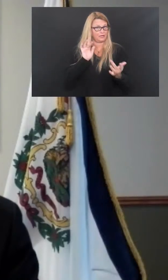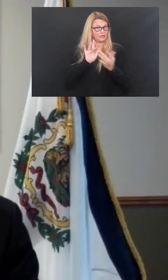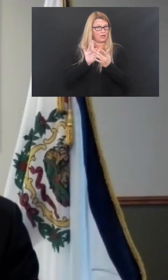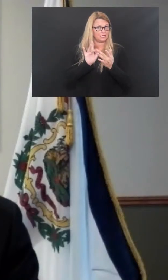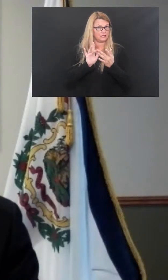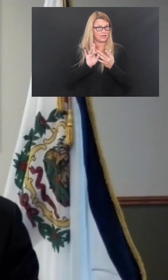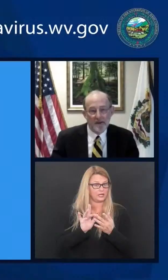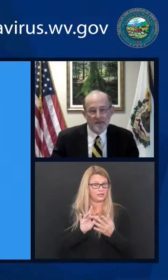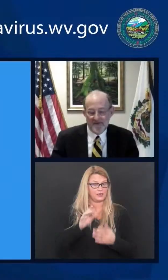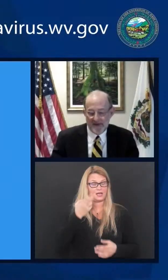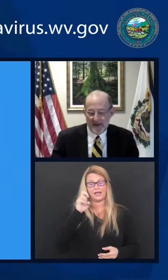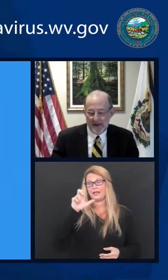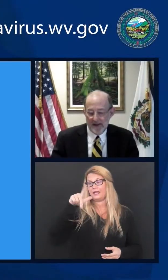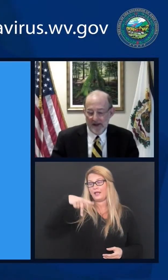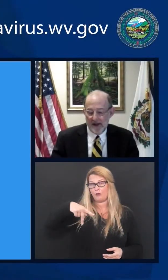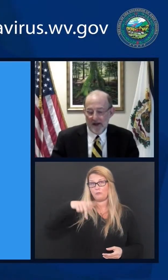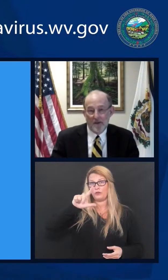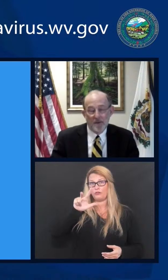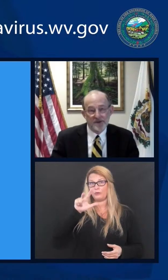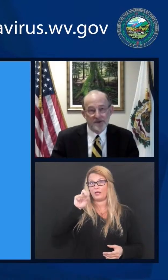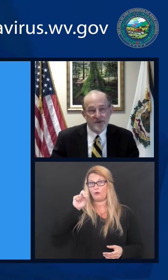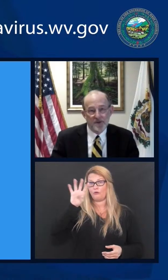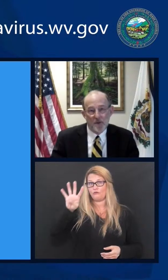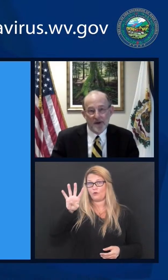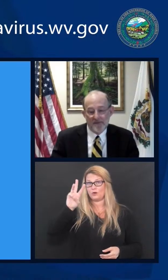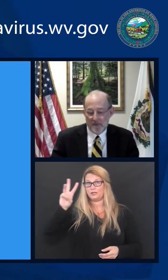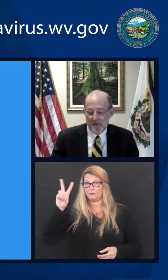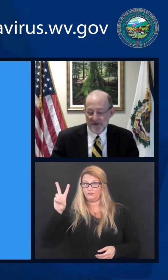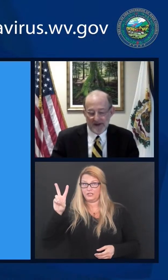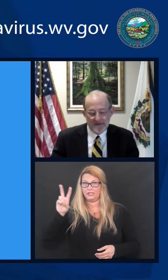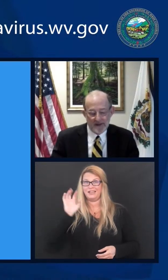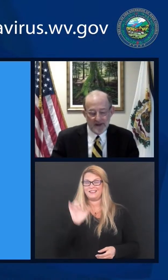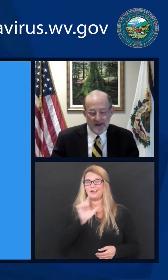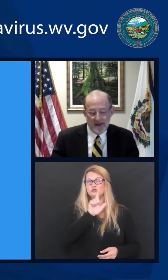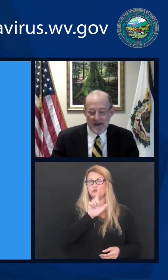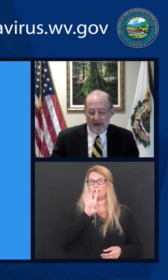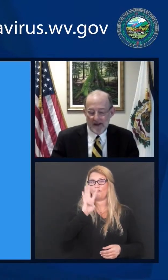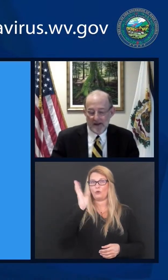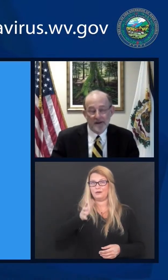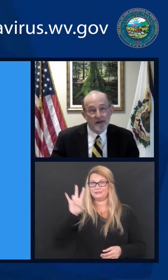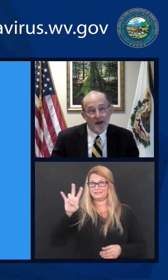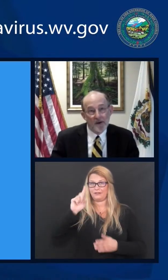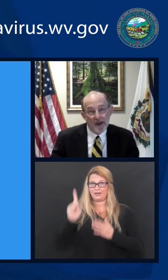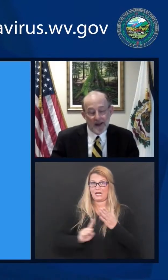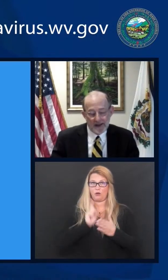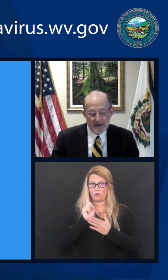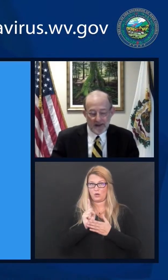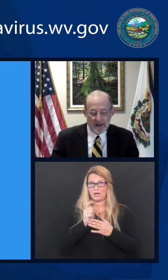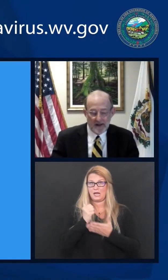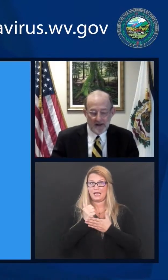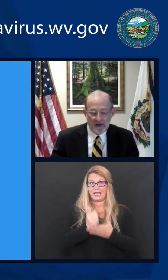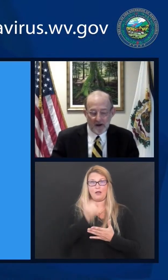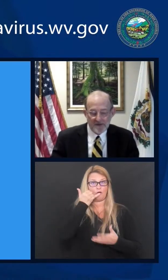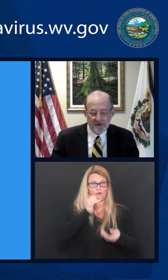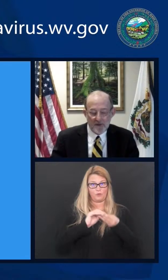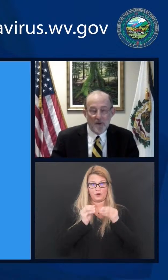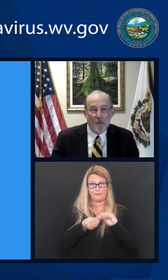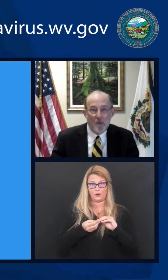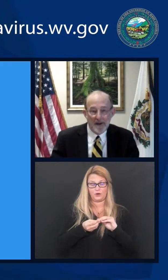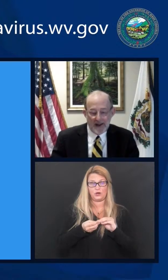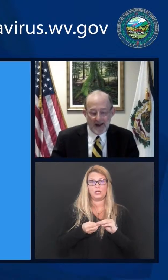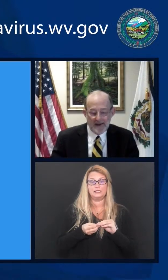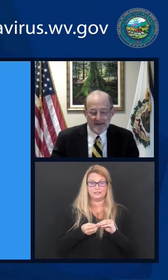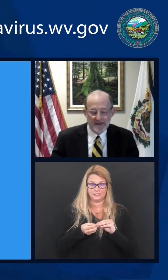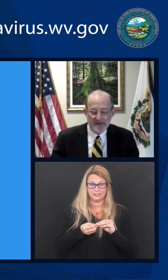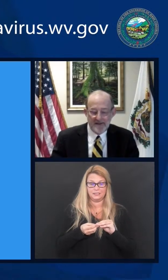Help 304 WV, which is a 24/7 helpline,